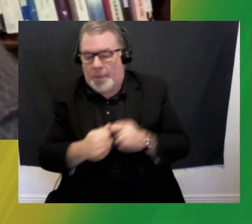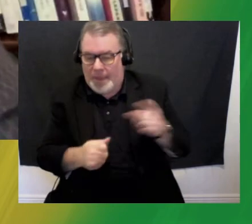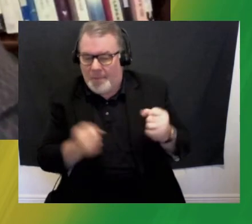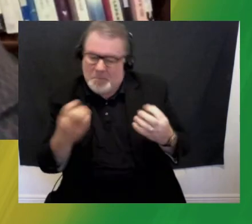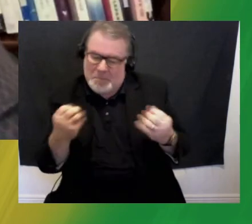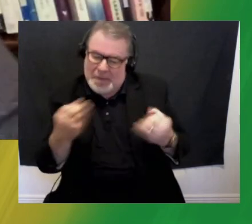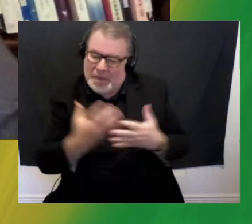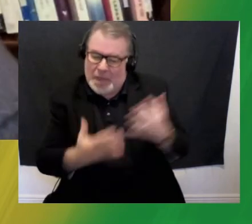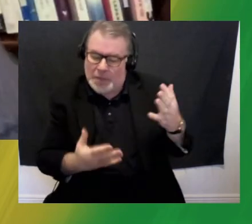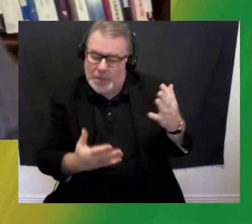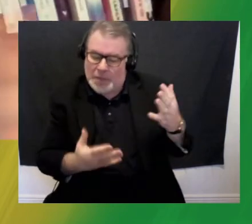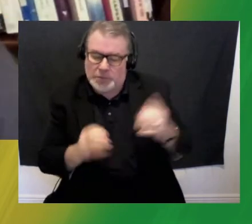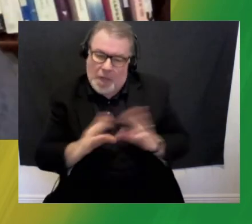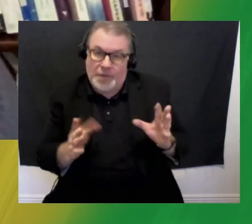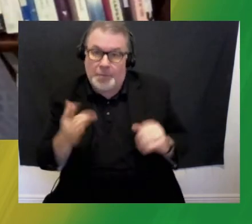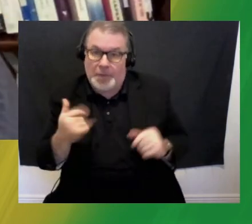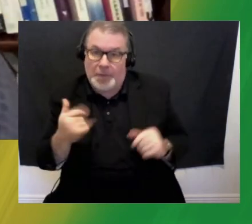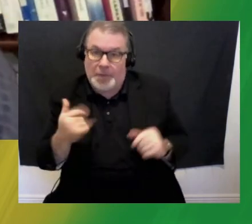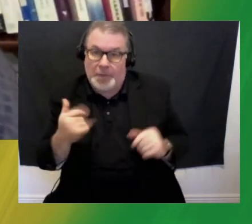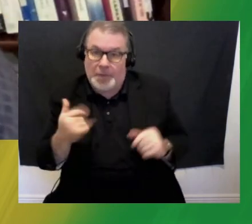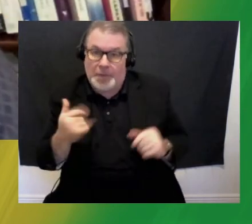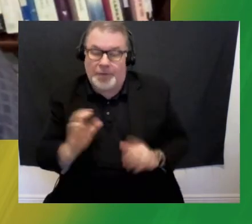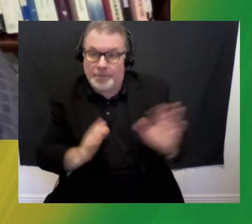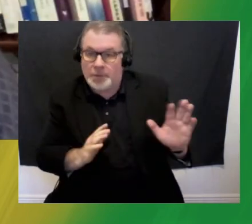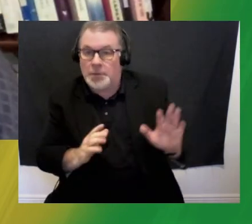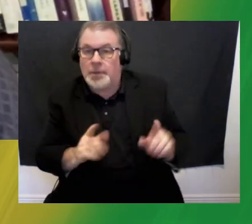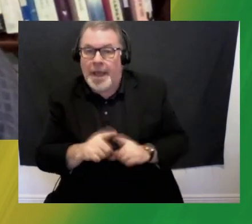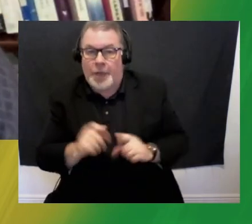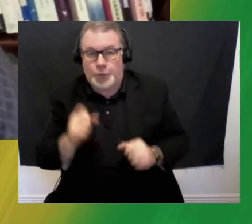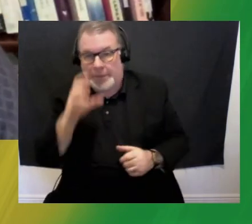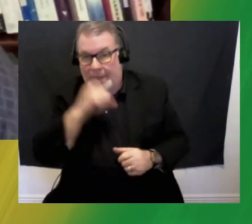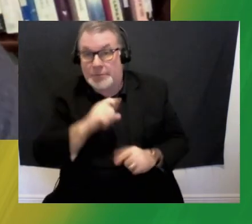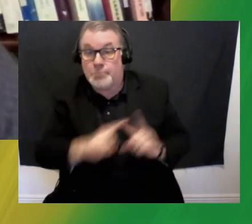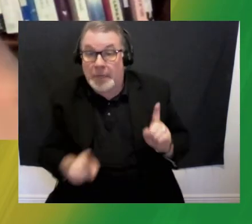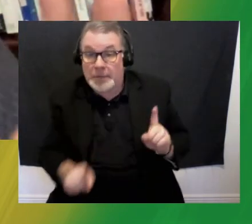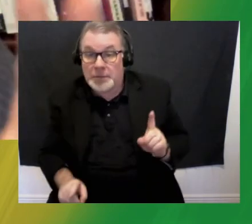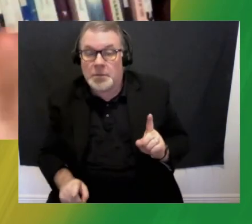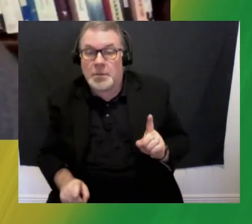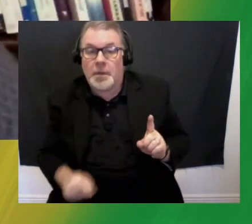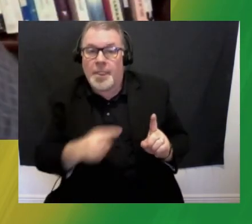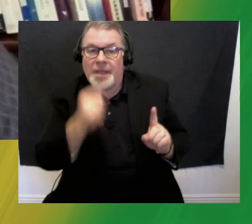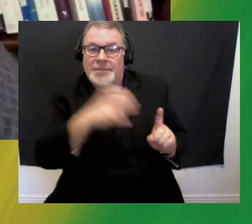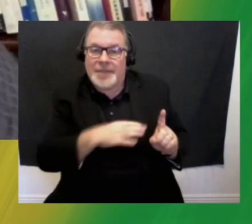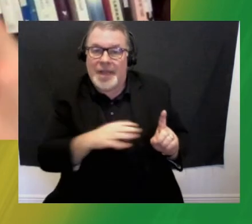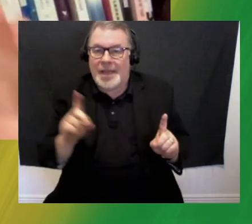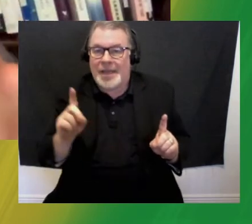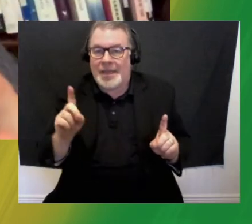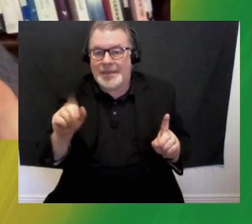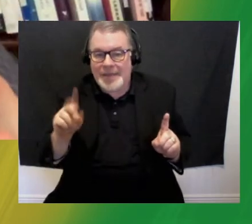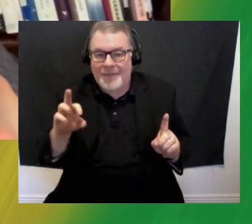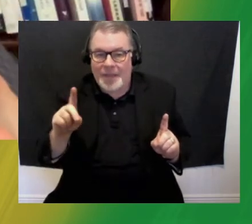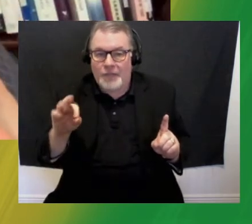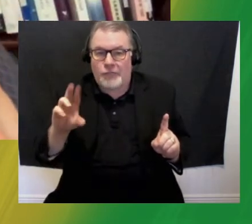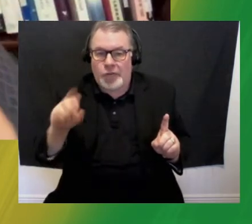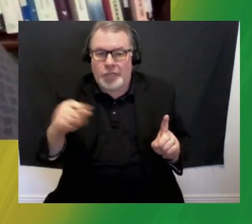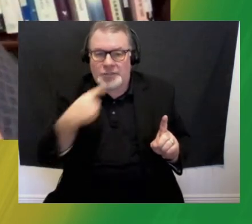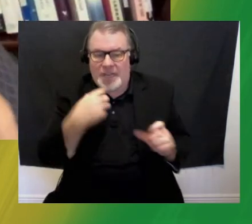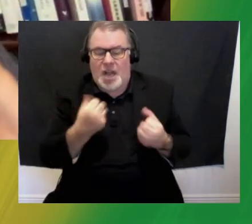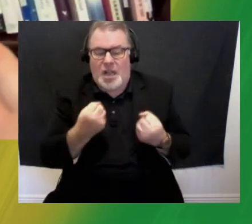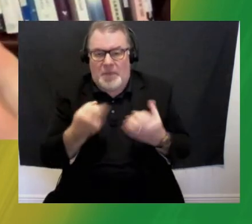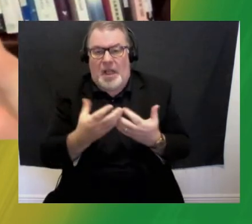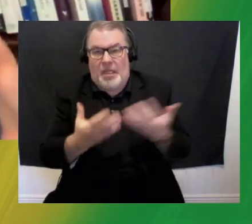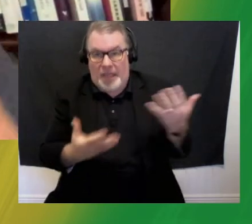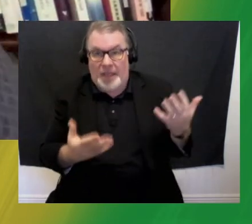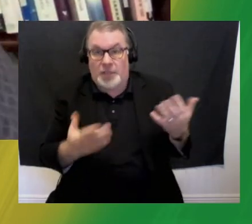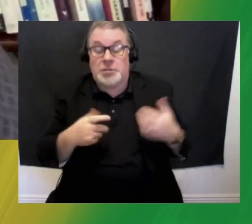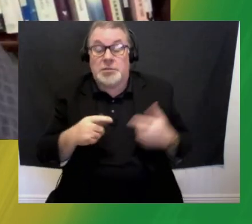stuff. I mean, obviously, because I'm not a conservative, as you can probably guess. But this guy, David French, has said a lot of really interesting things, particularly